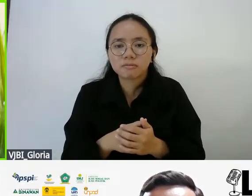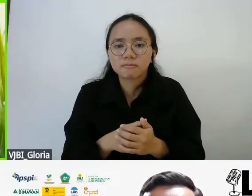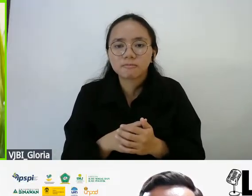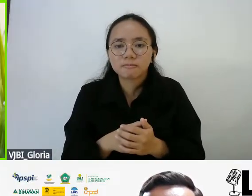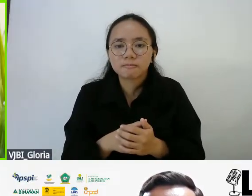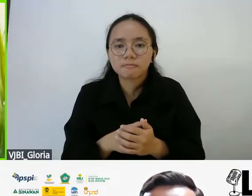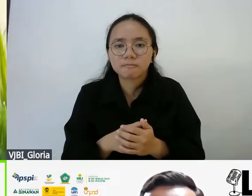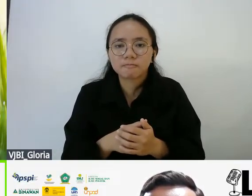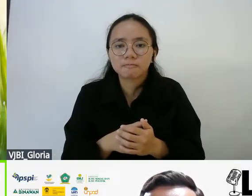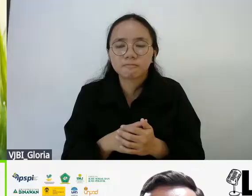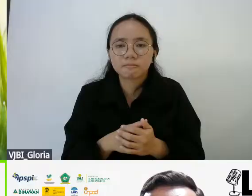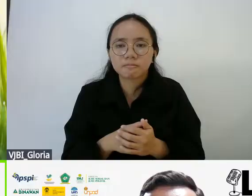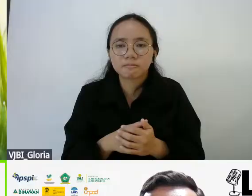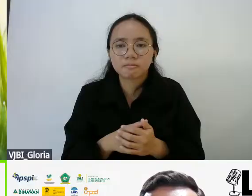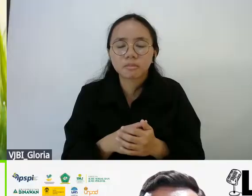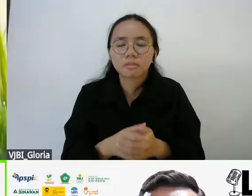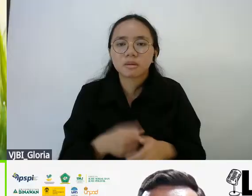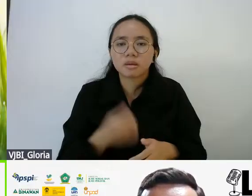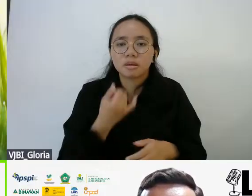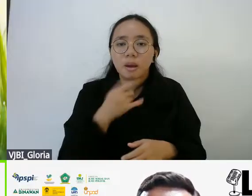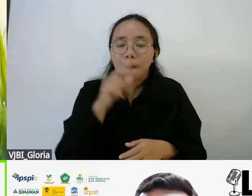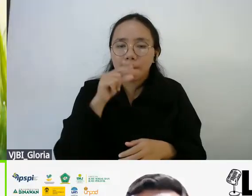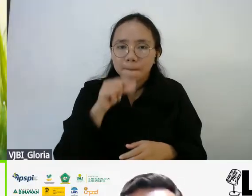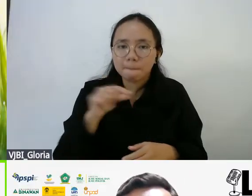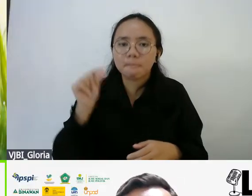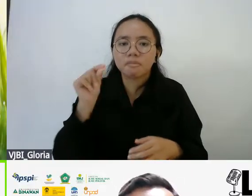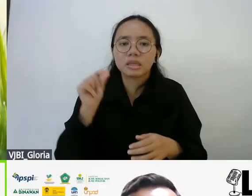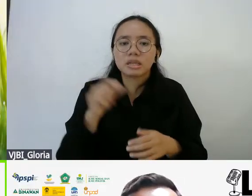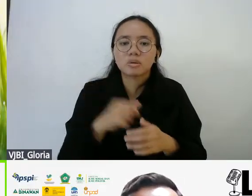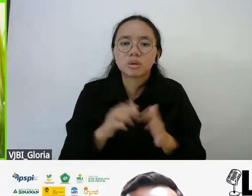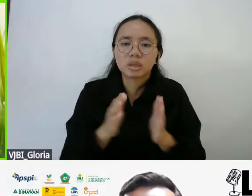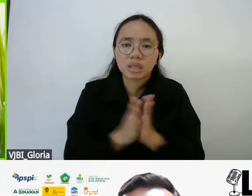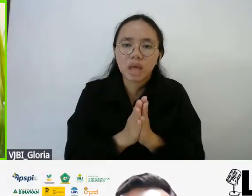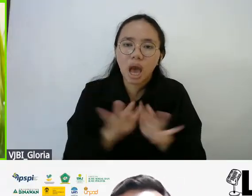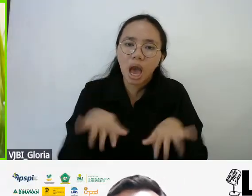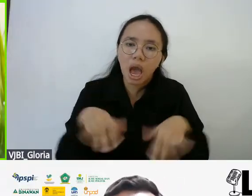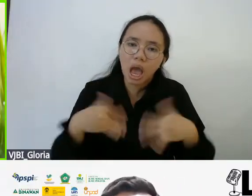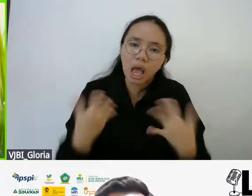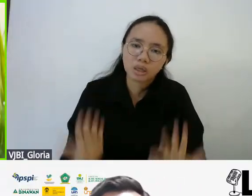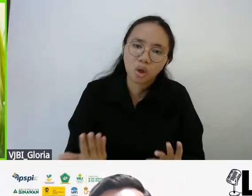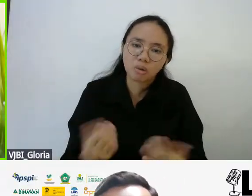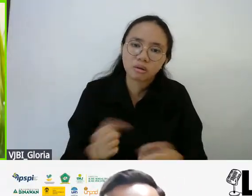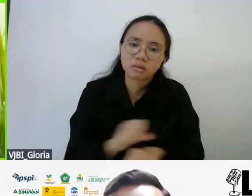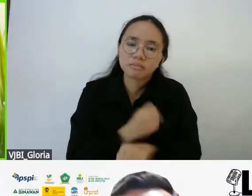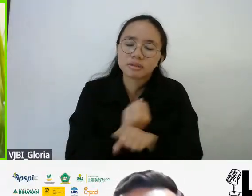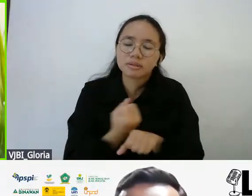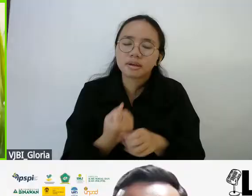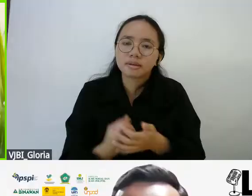okay. Thank you, Prof. Violet. Heres. And if Thank you, Miss anyone would Gina. like to,